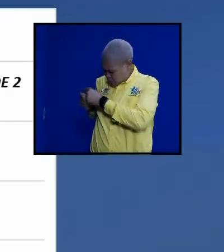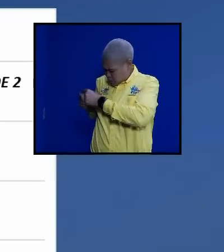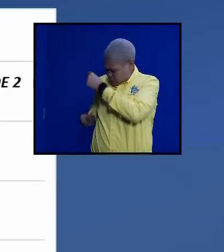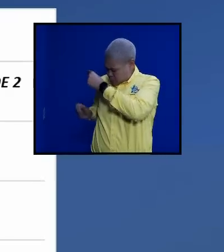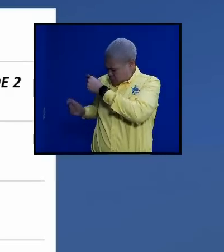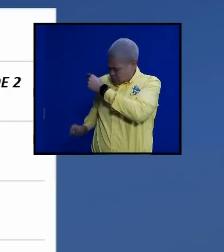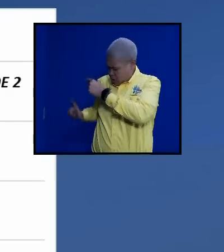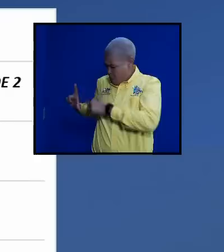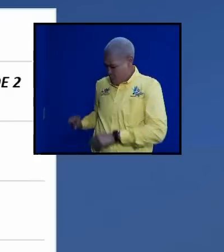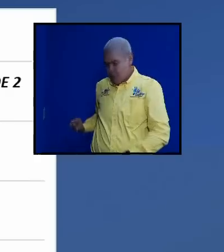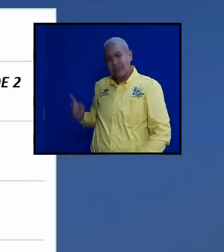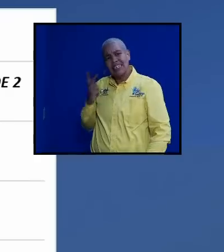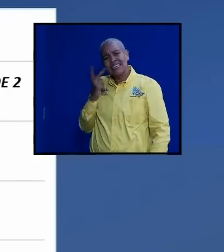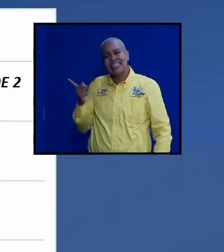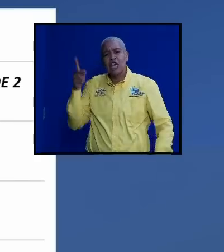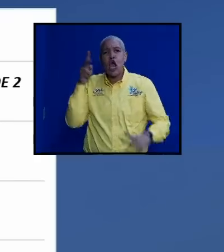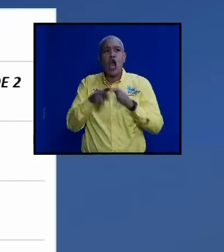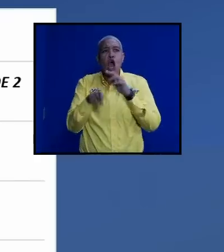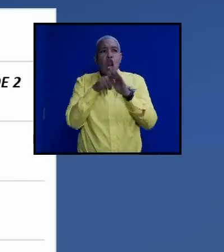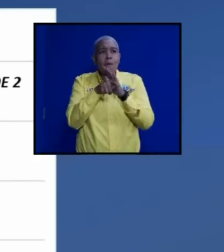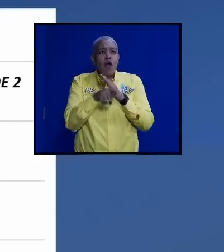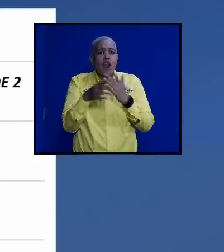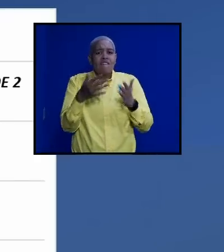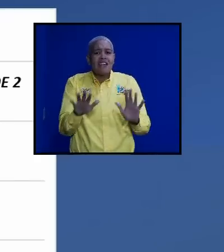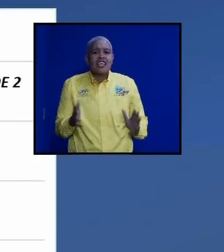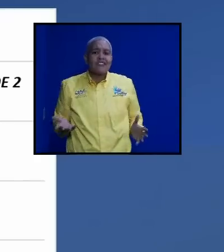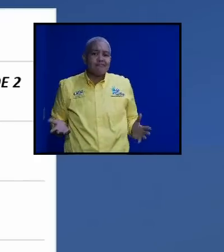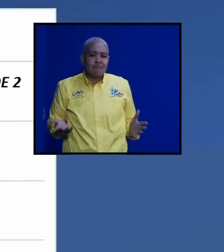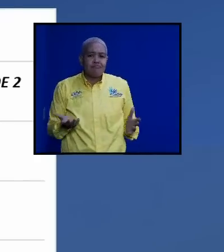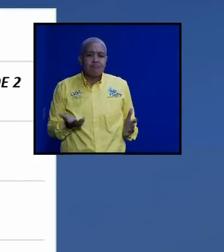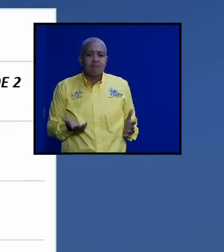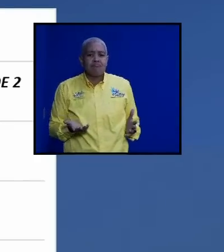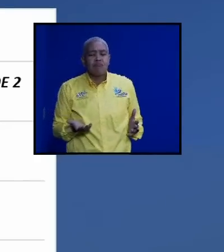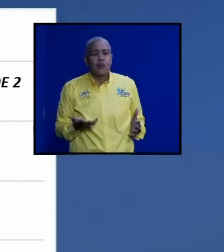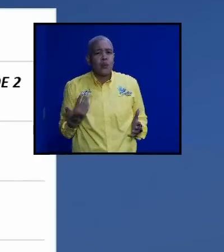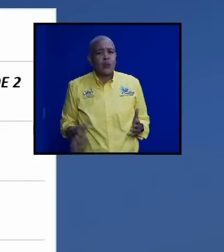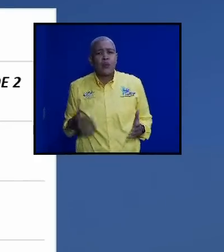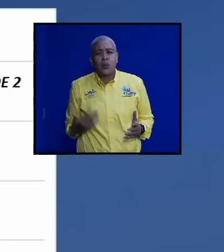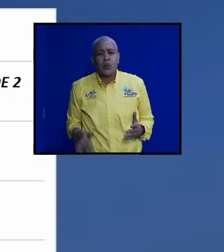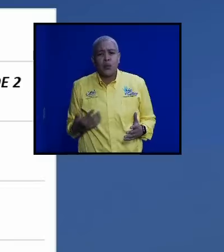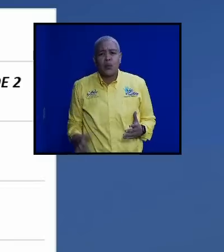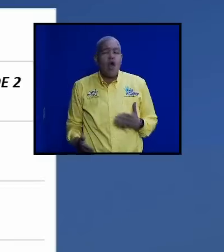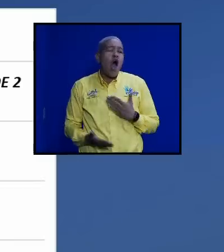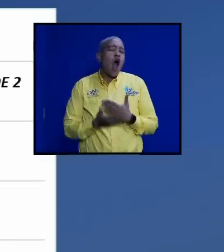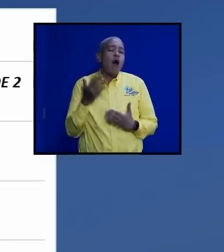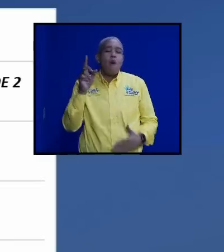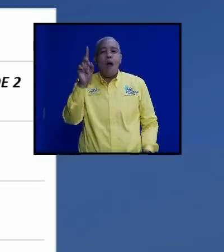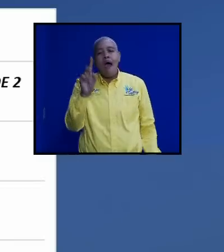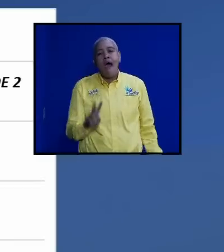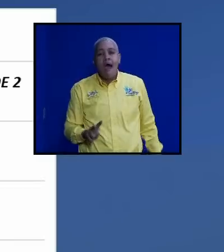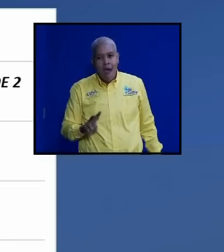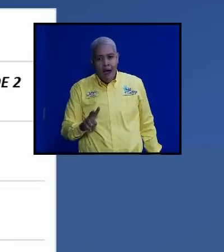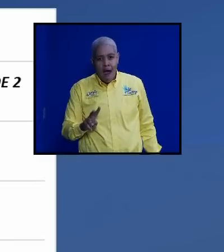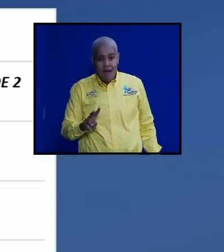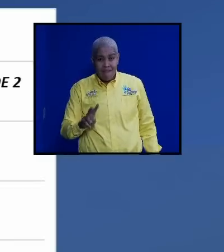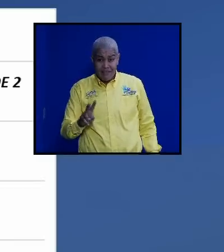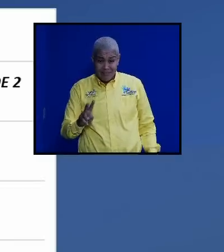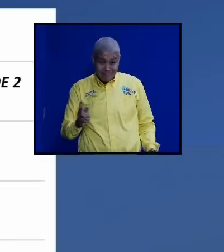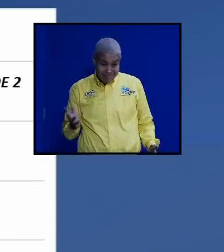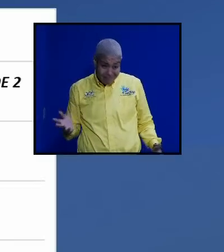you could say it has cut the murders dramatically, almost in half. Isn't that proof